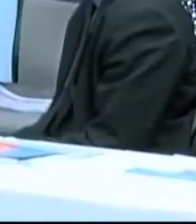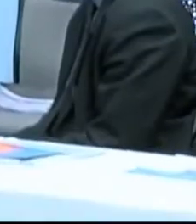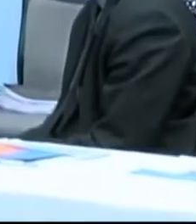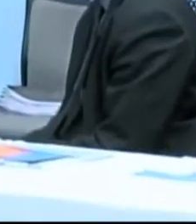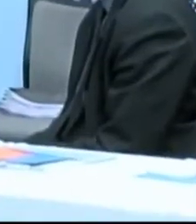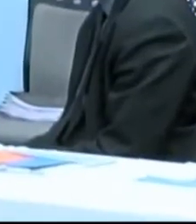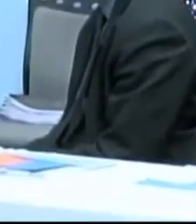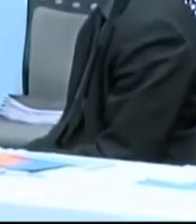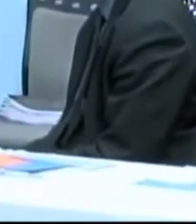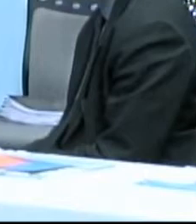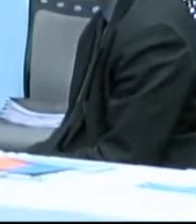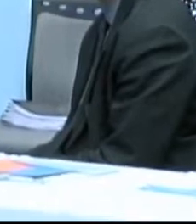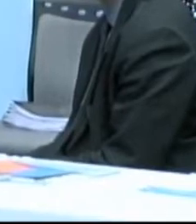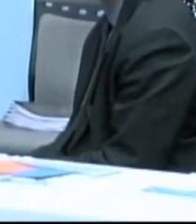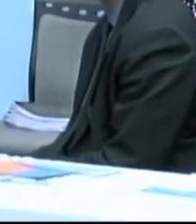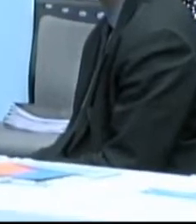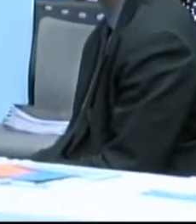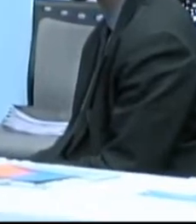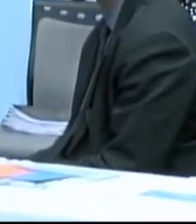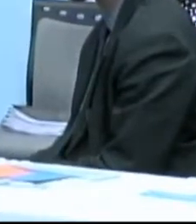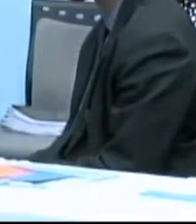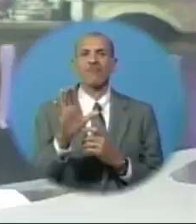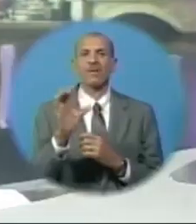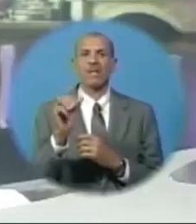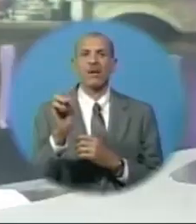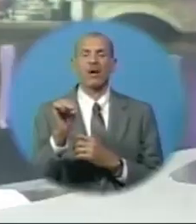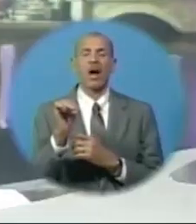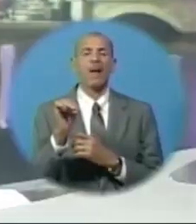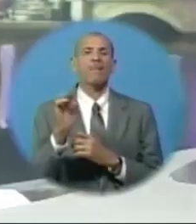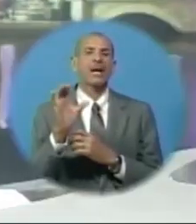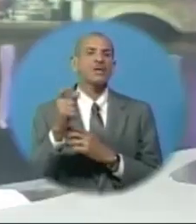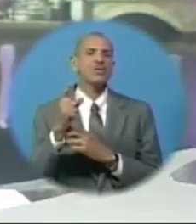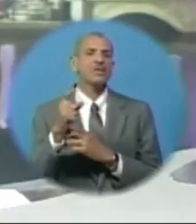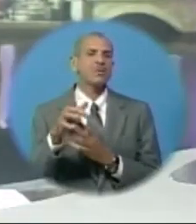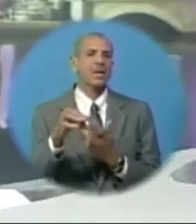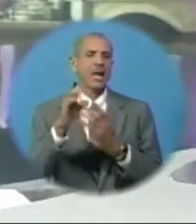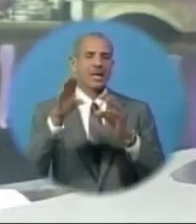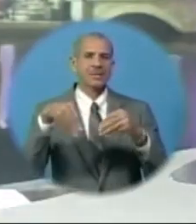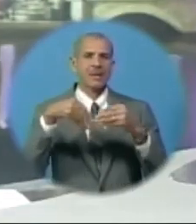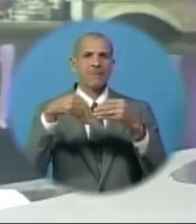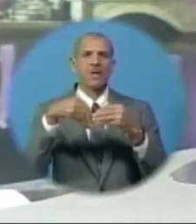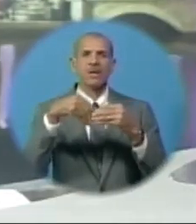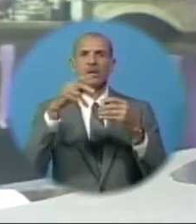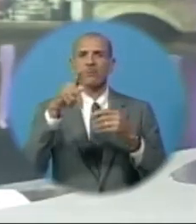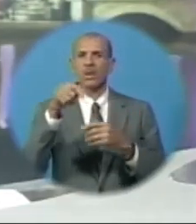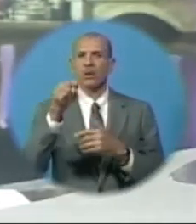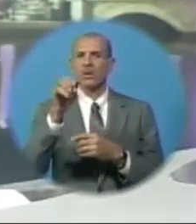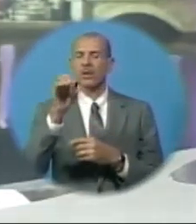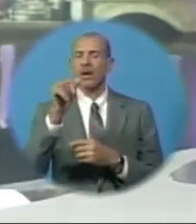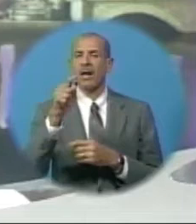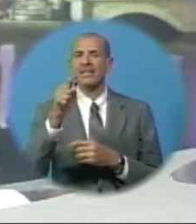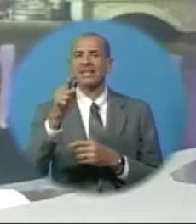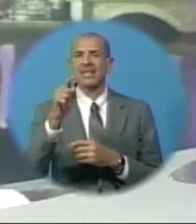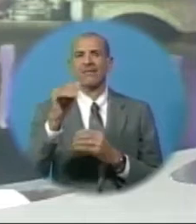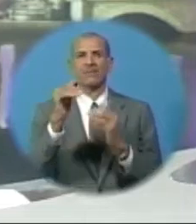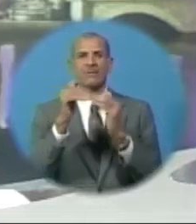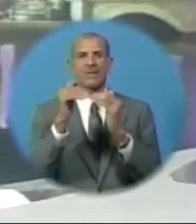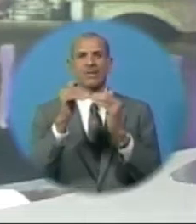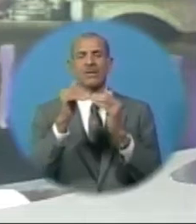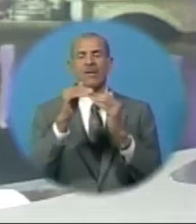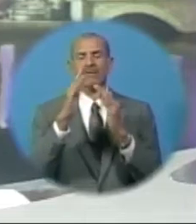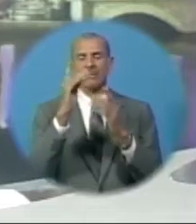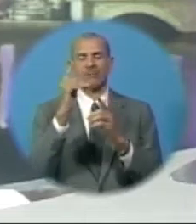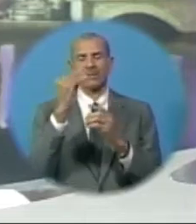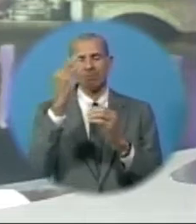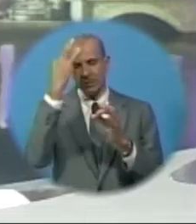judges. Barbados is one of 5 CARICOM countries expected to adopt the protocols. Chief Justice of Barbados, Sir Marston Gibson,